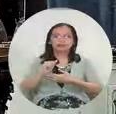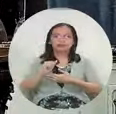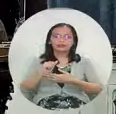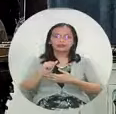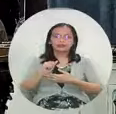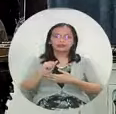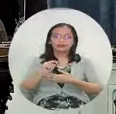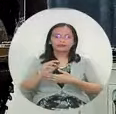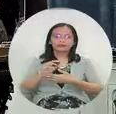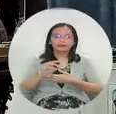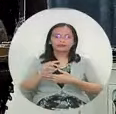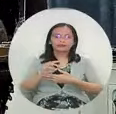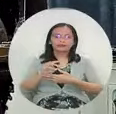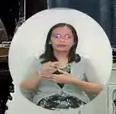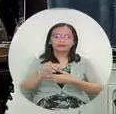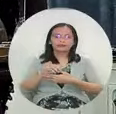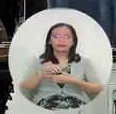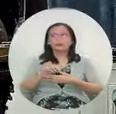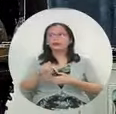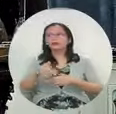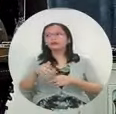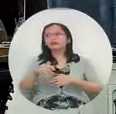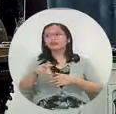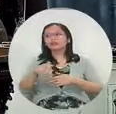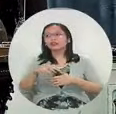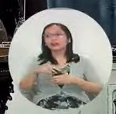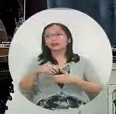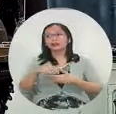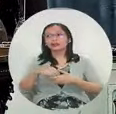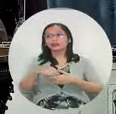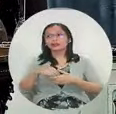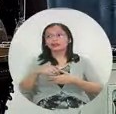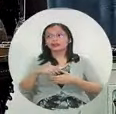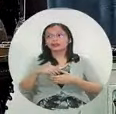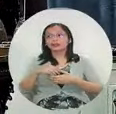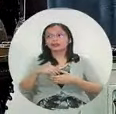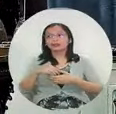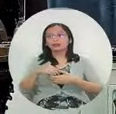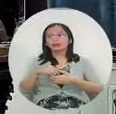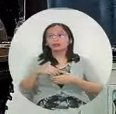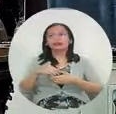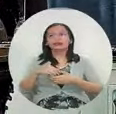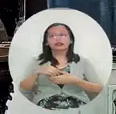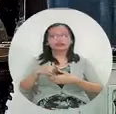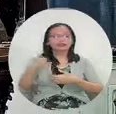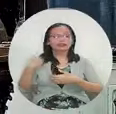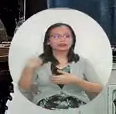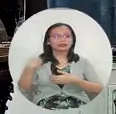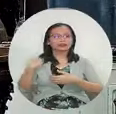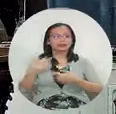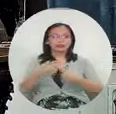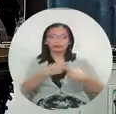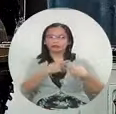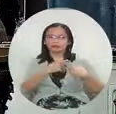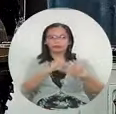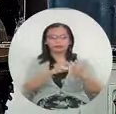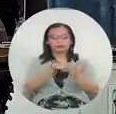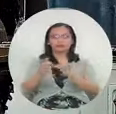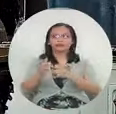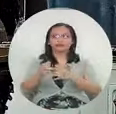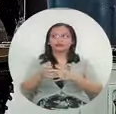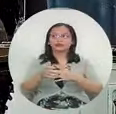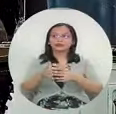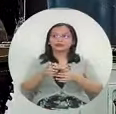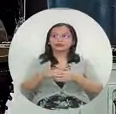Kini unbeliever sad. Dito na yung mga pakulo ni oi. Doon na sa abilidad ng mga unbeliever. Nya kita